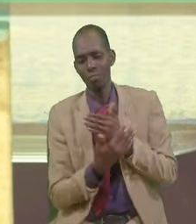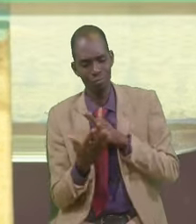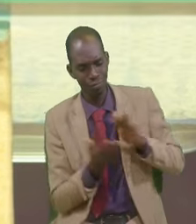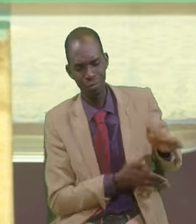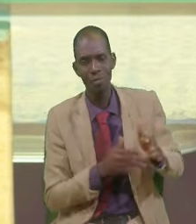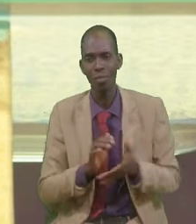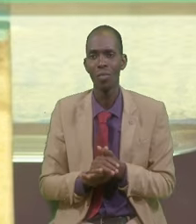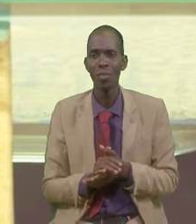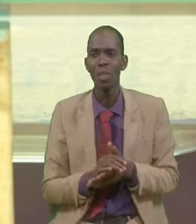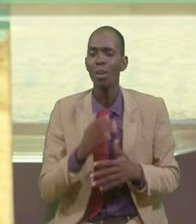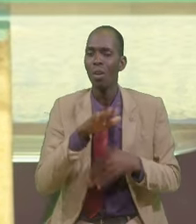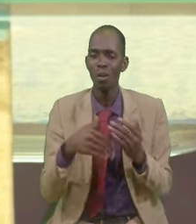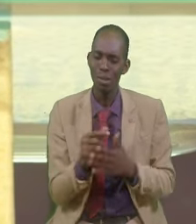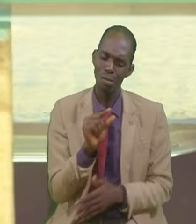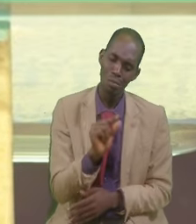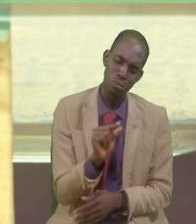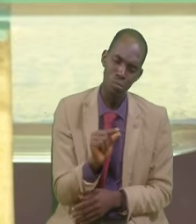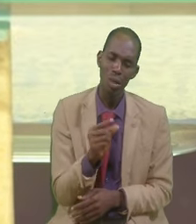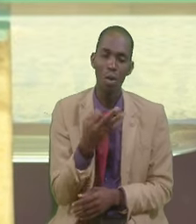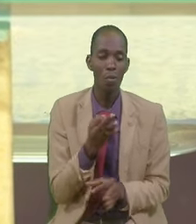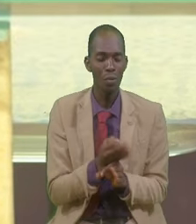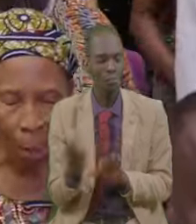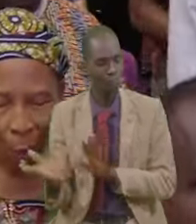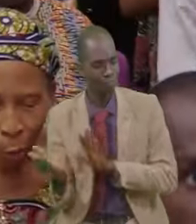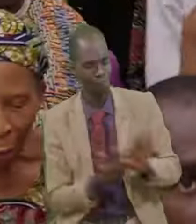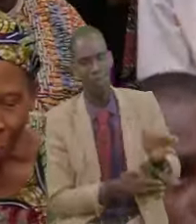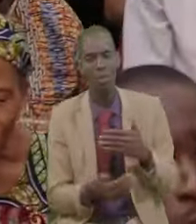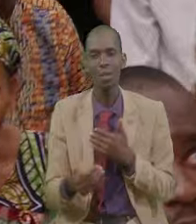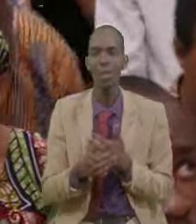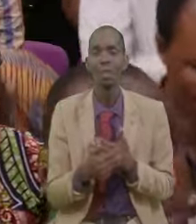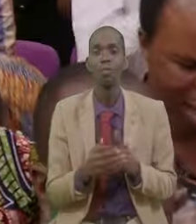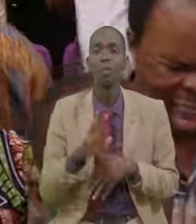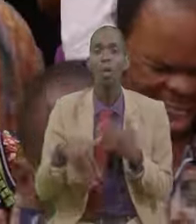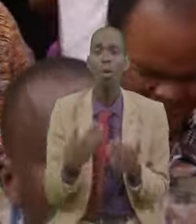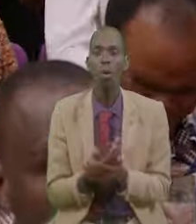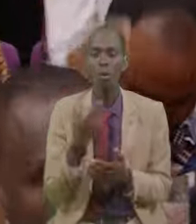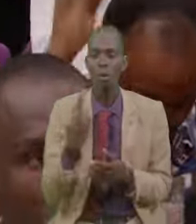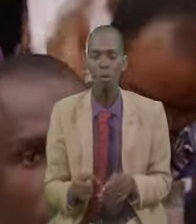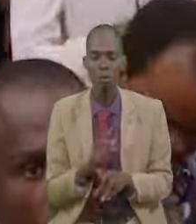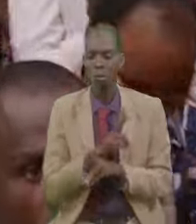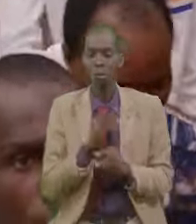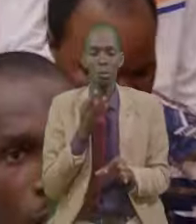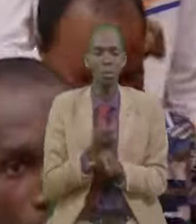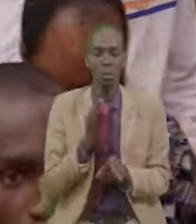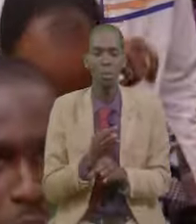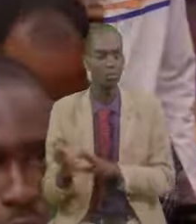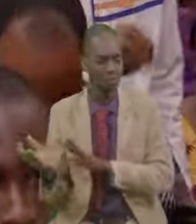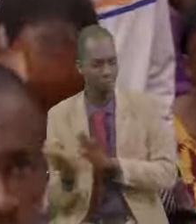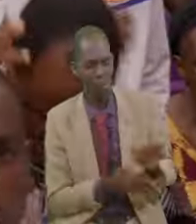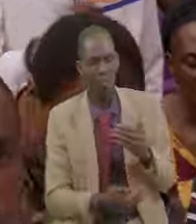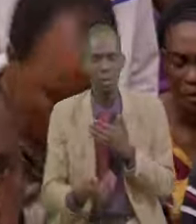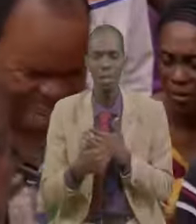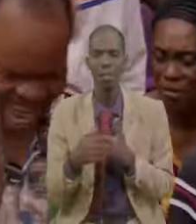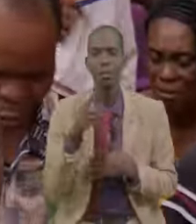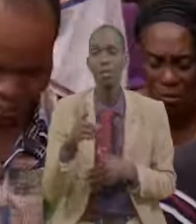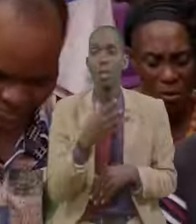Leave all the littleness of faith behind you. And leave all the faithlessness behind you. And